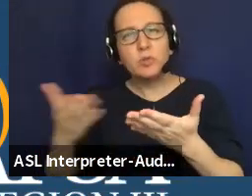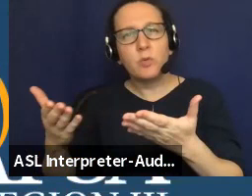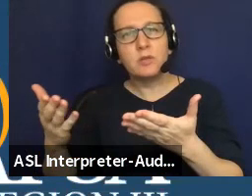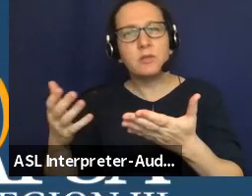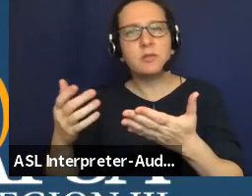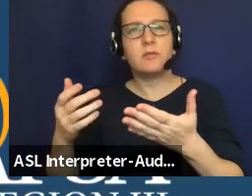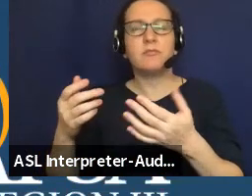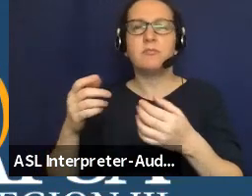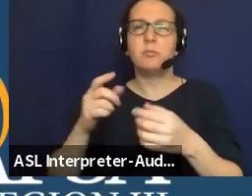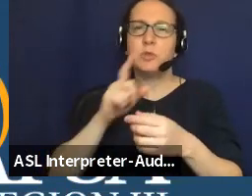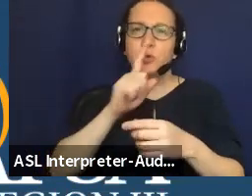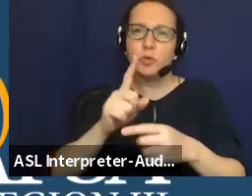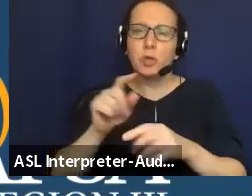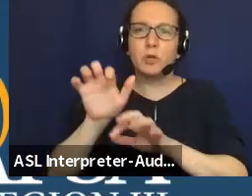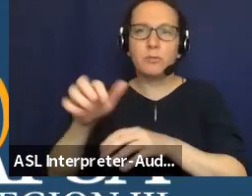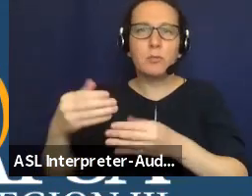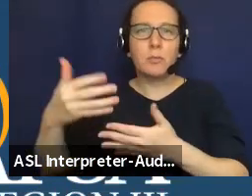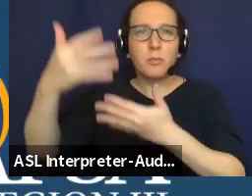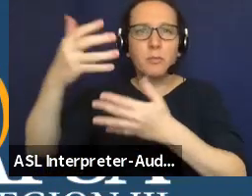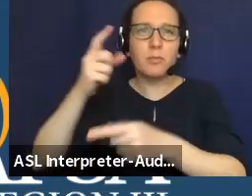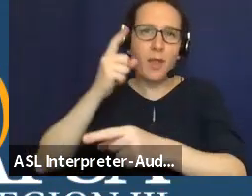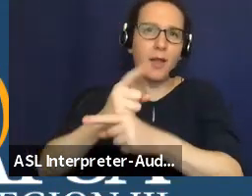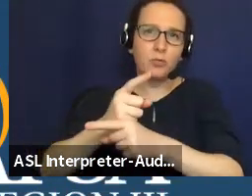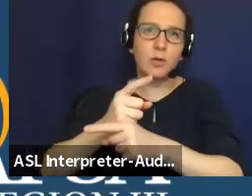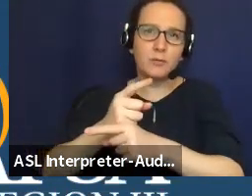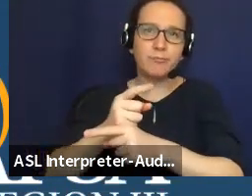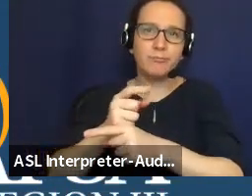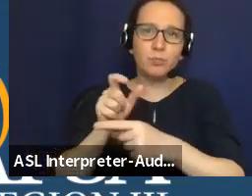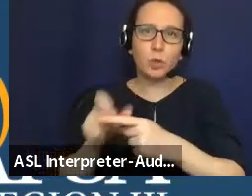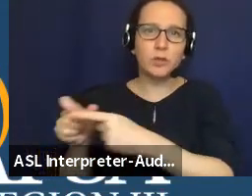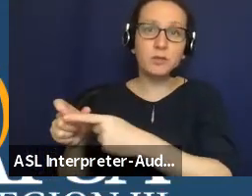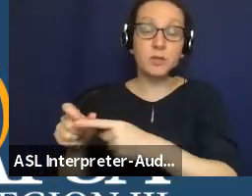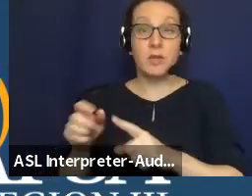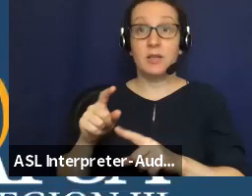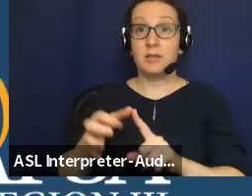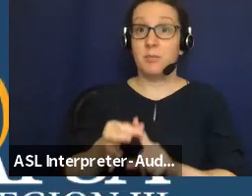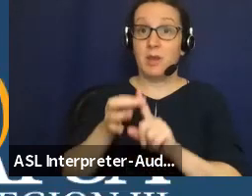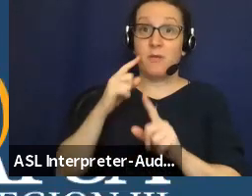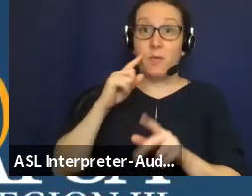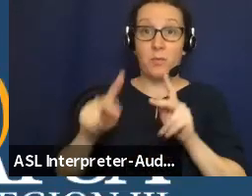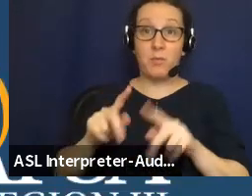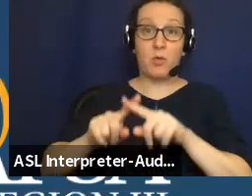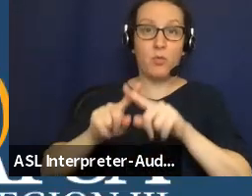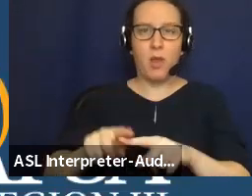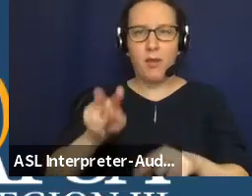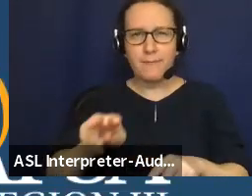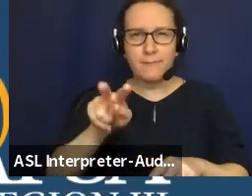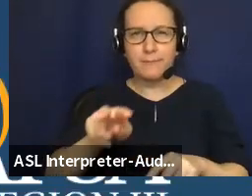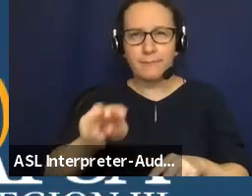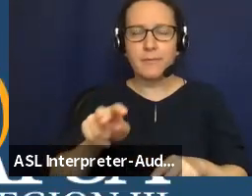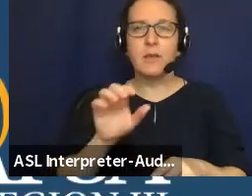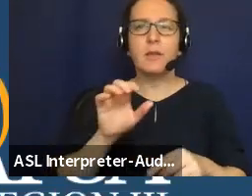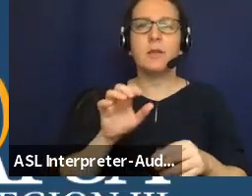to make sure the accuracy is met, especially for people who do rely on captions. So American